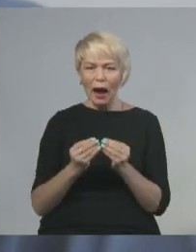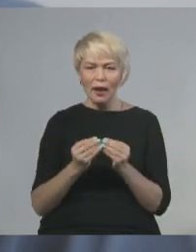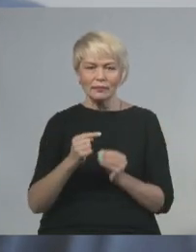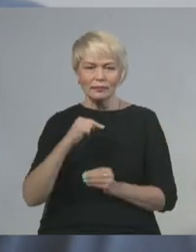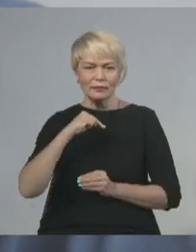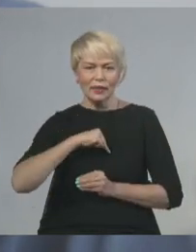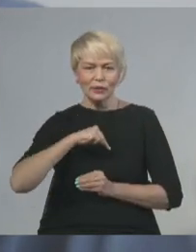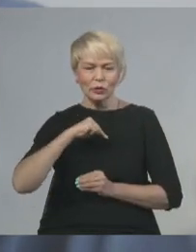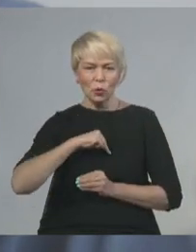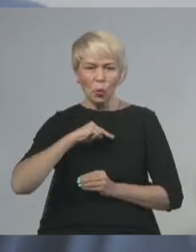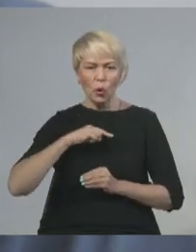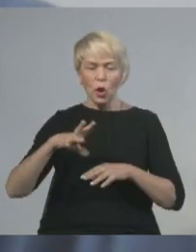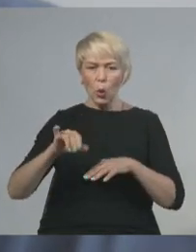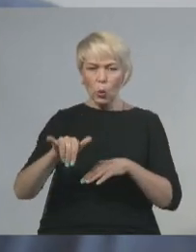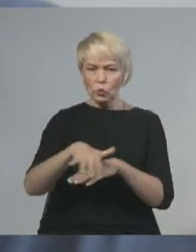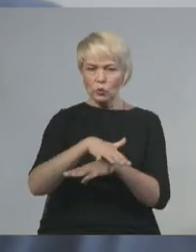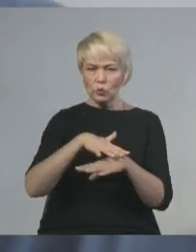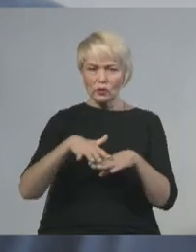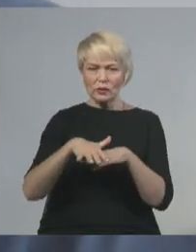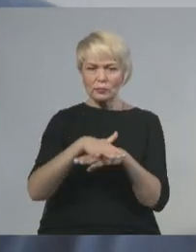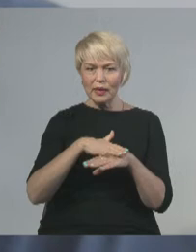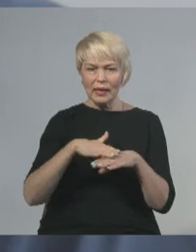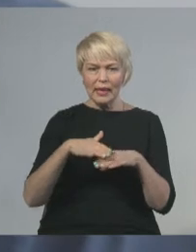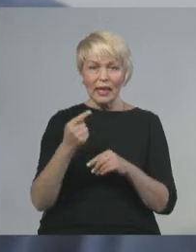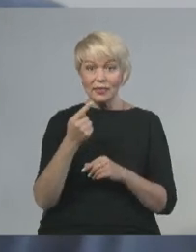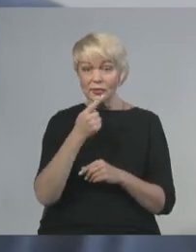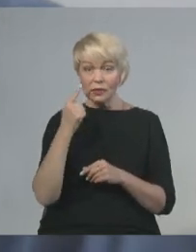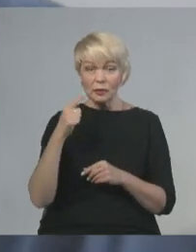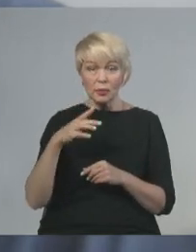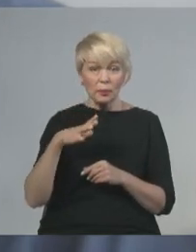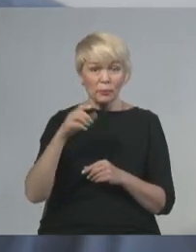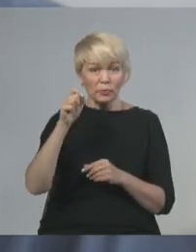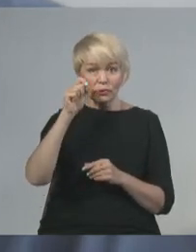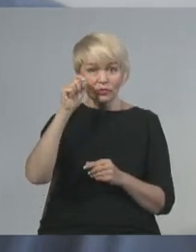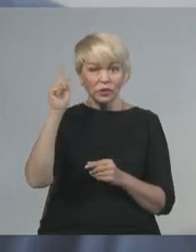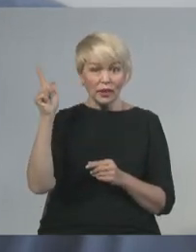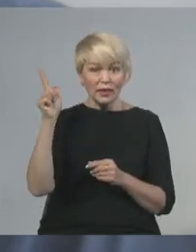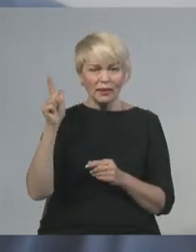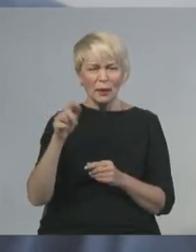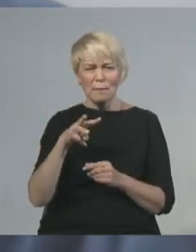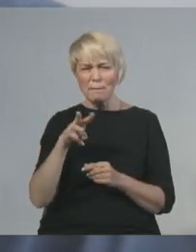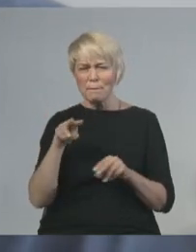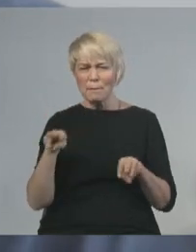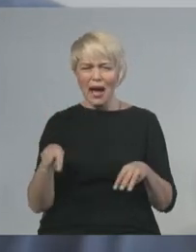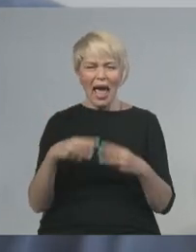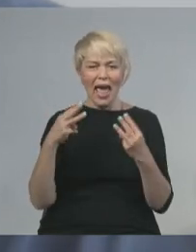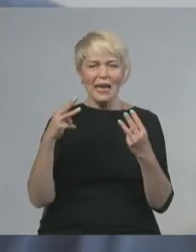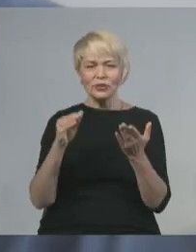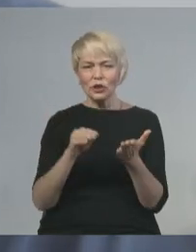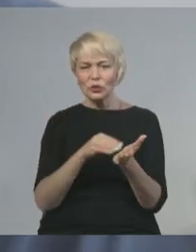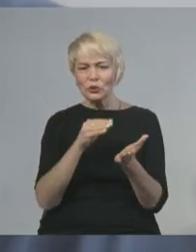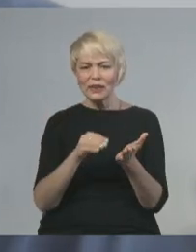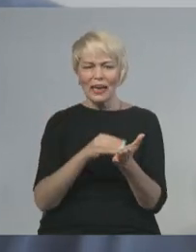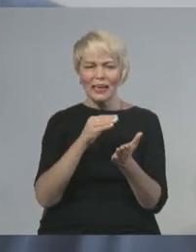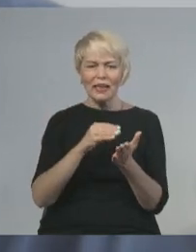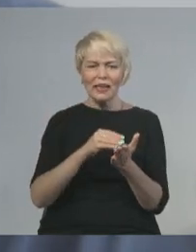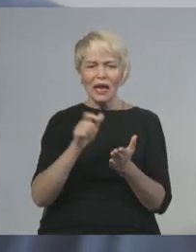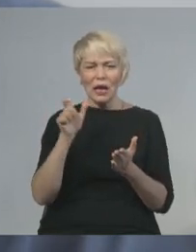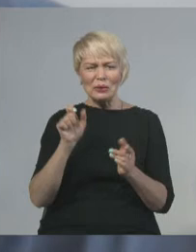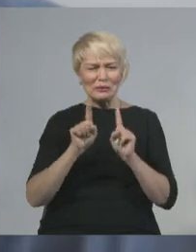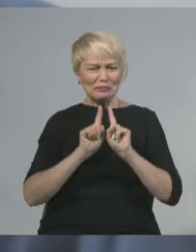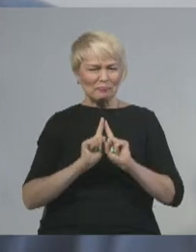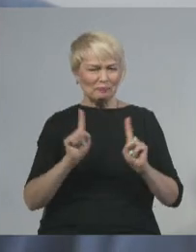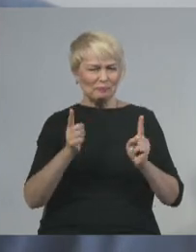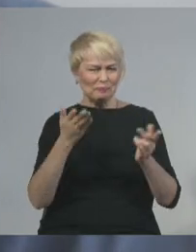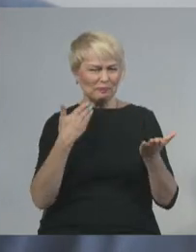uh recently in the czech republic media uh these journalists you know uh people are skeptical people people criticize